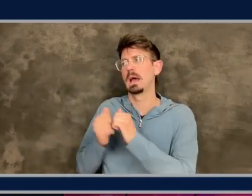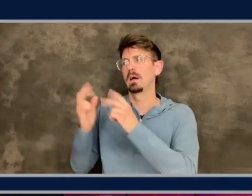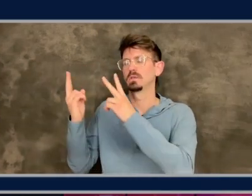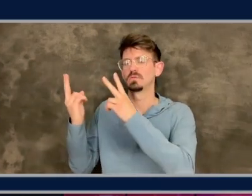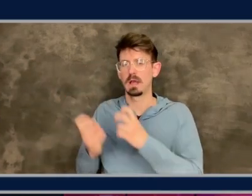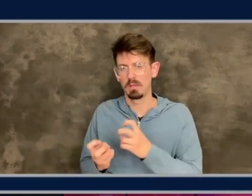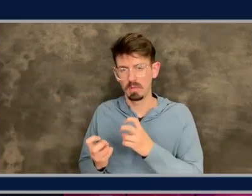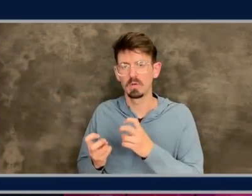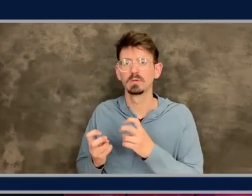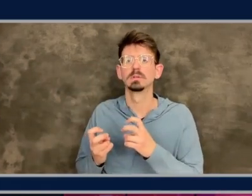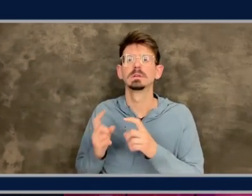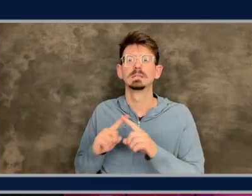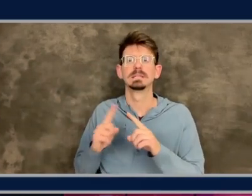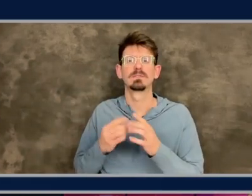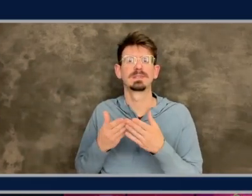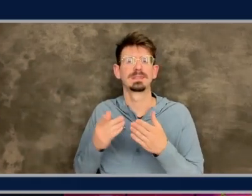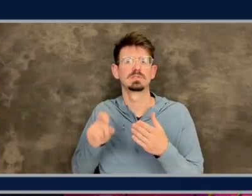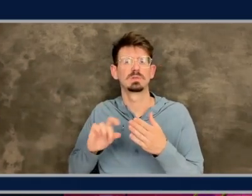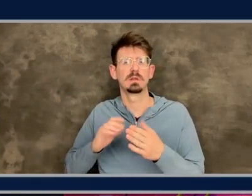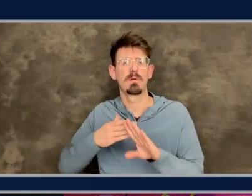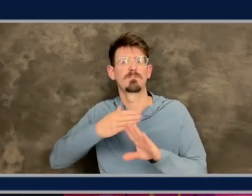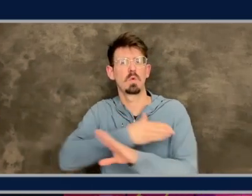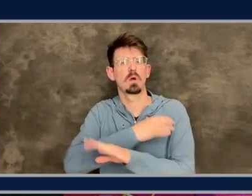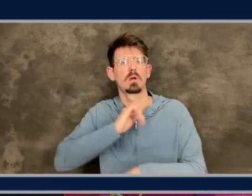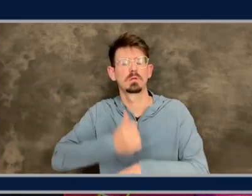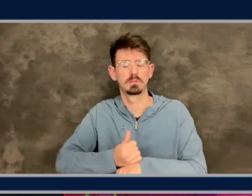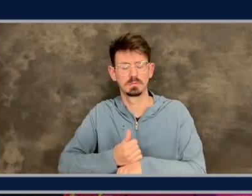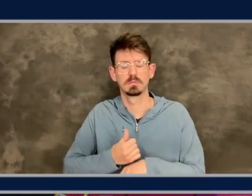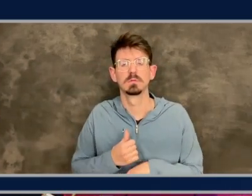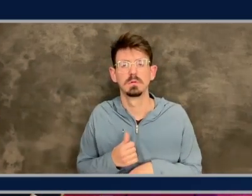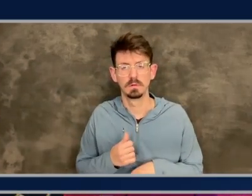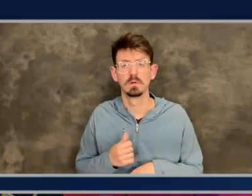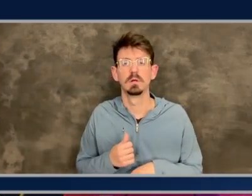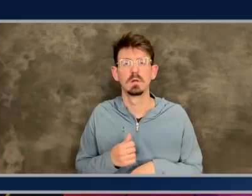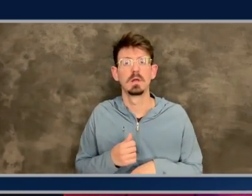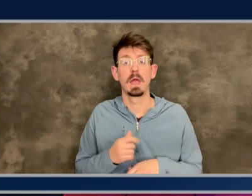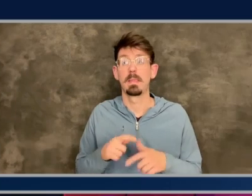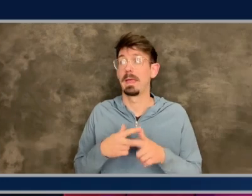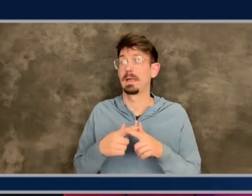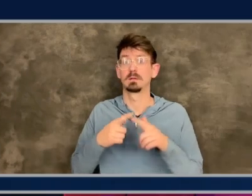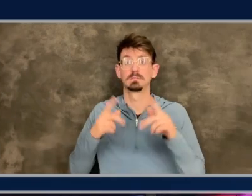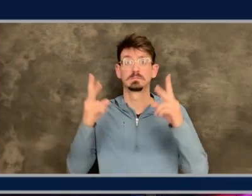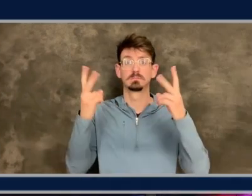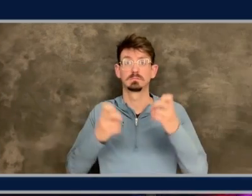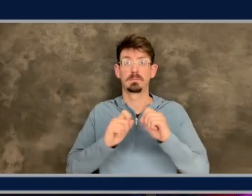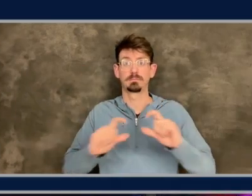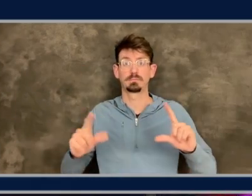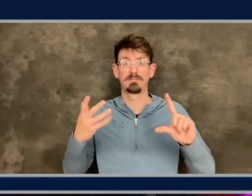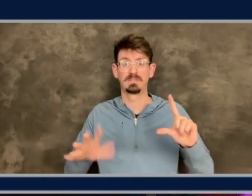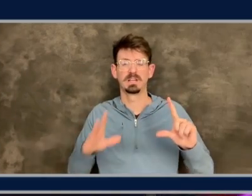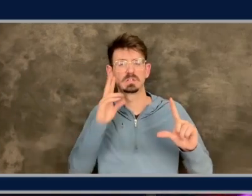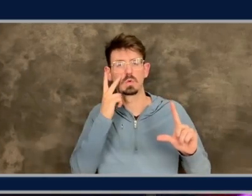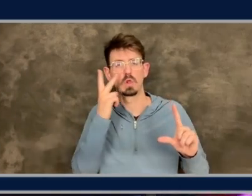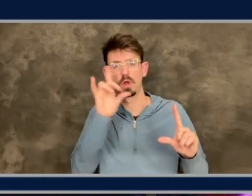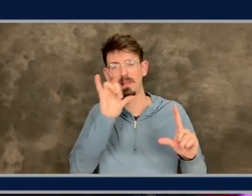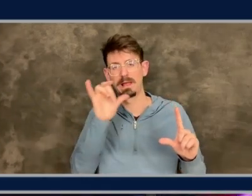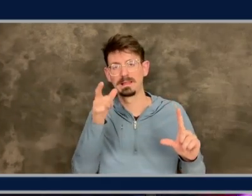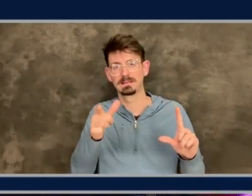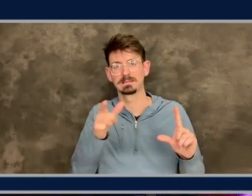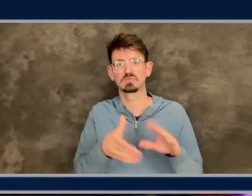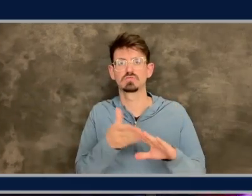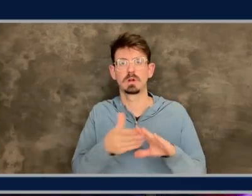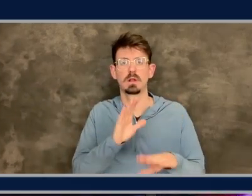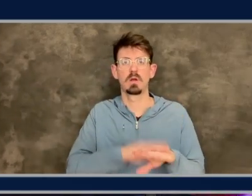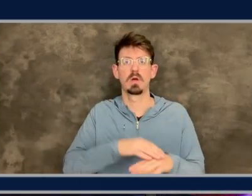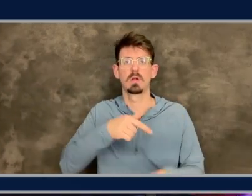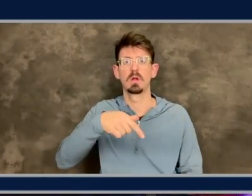in place. And once you have it deployed and ready to use, this is how it will look like. Yeah, and as you can tell, it's running on QuickSight, so it's a really awesome tool